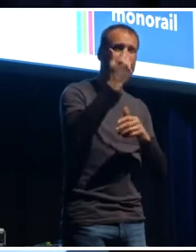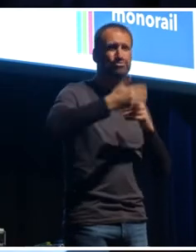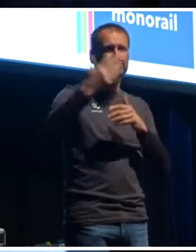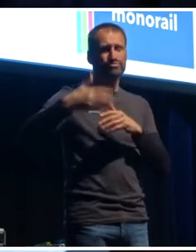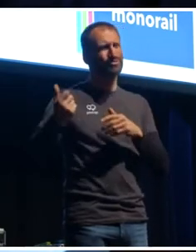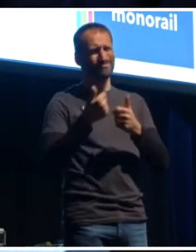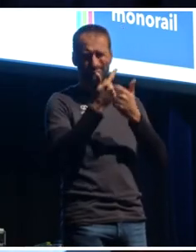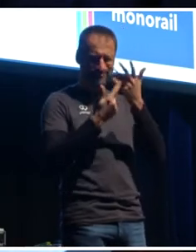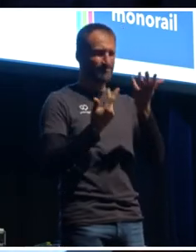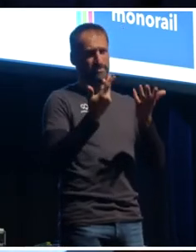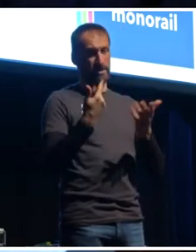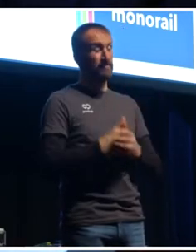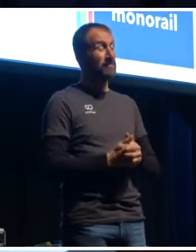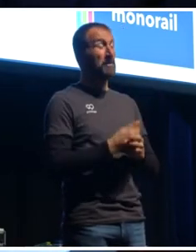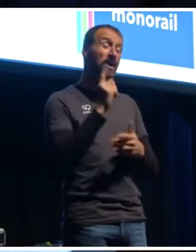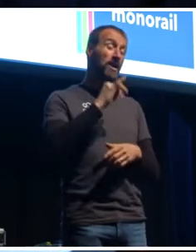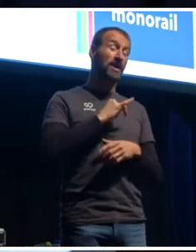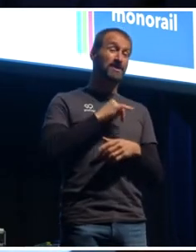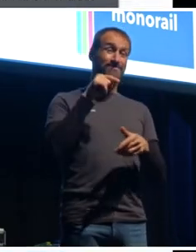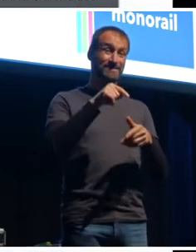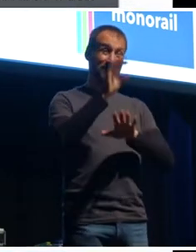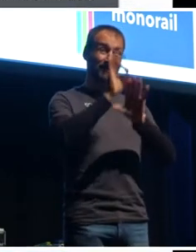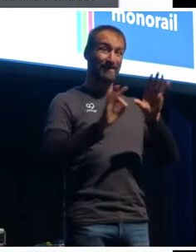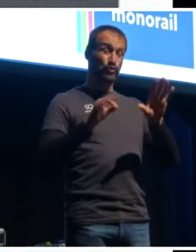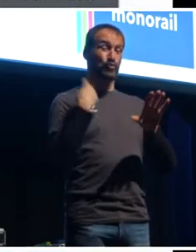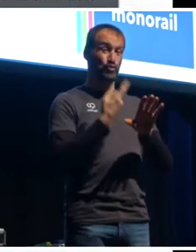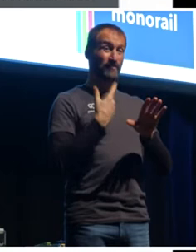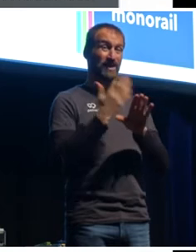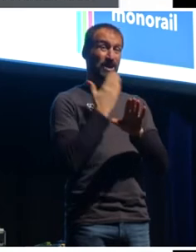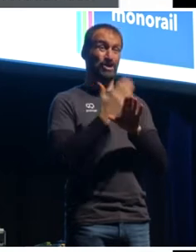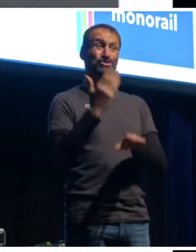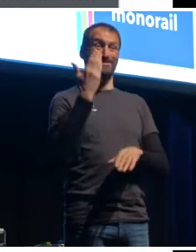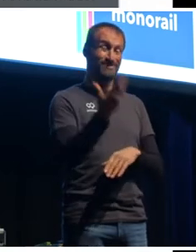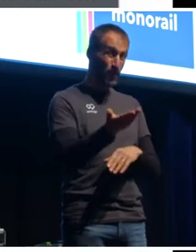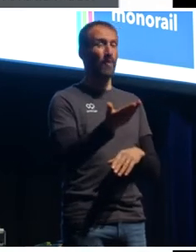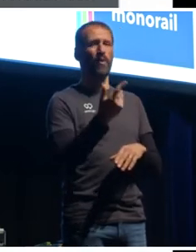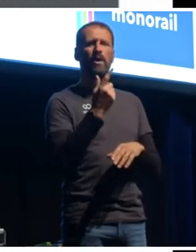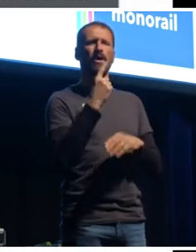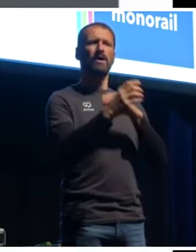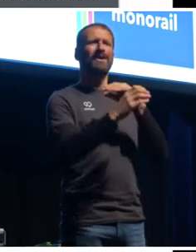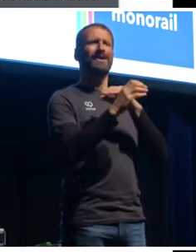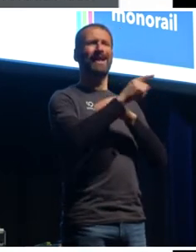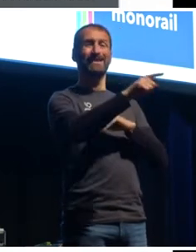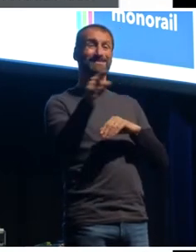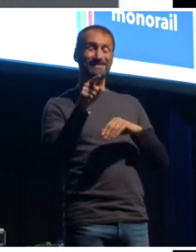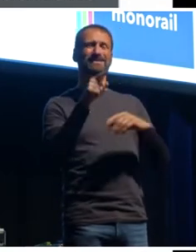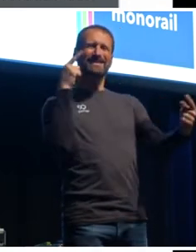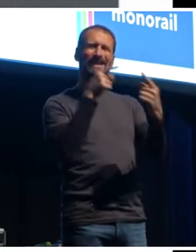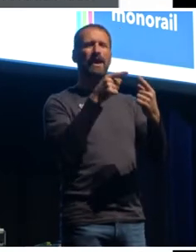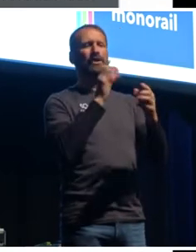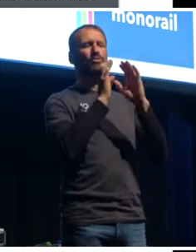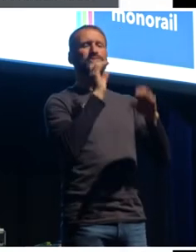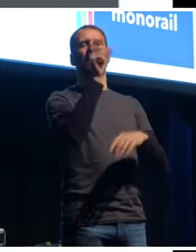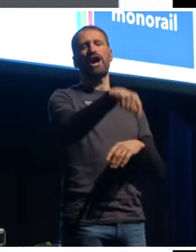that's particularly interesting about this architecture that we decided to go was that the clients communicate directly with the services.